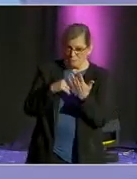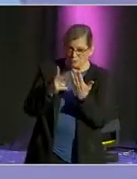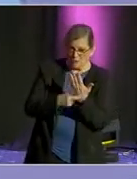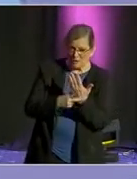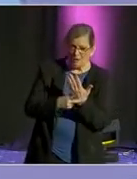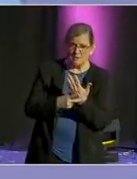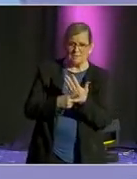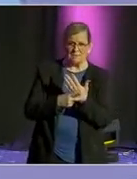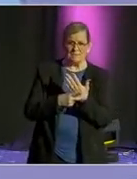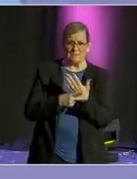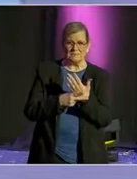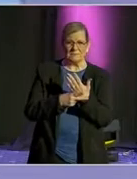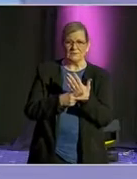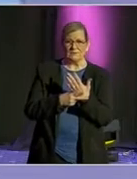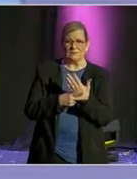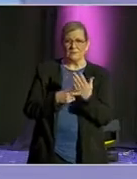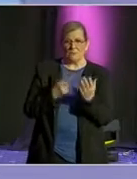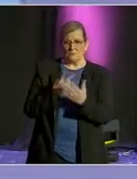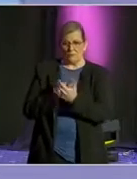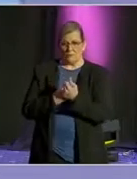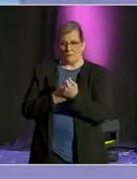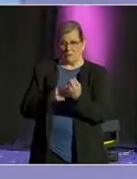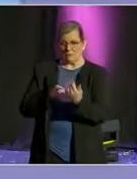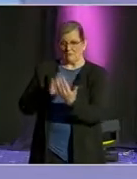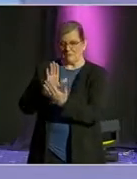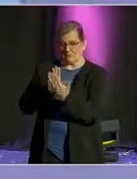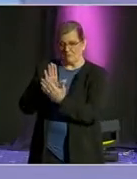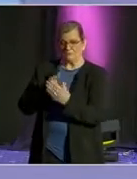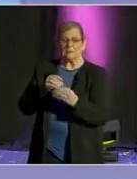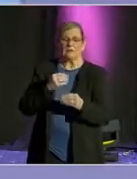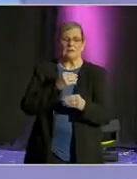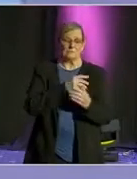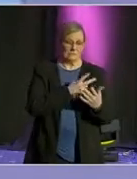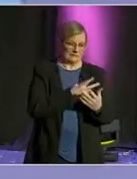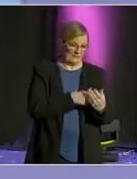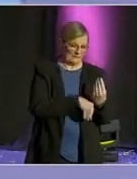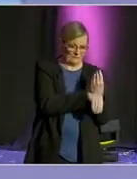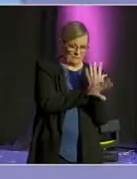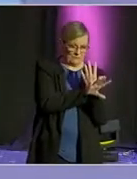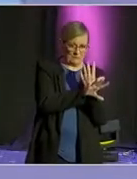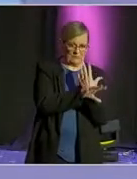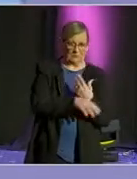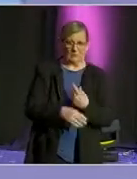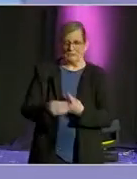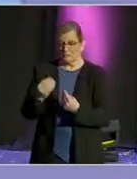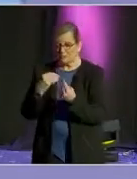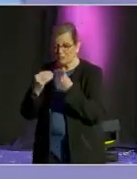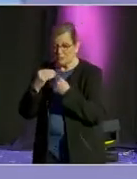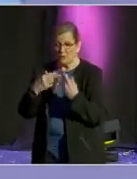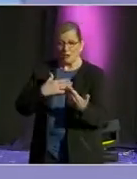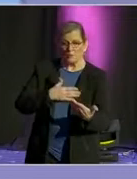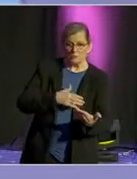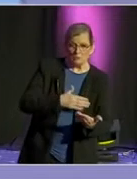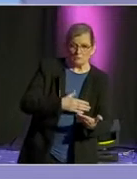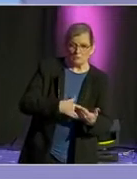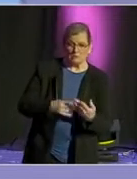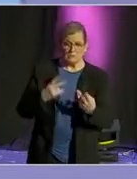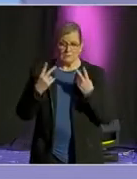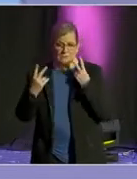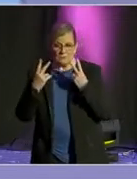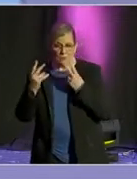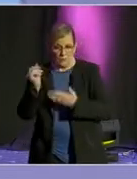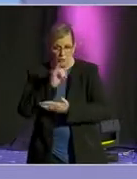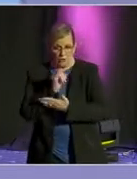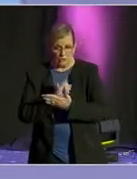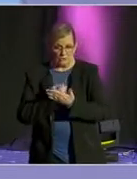personal experiences. Cuisine, music, visual arts, and much more. From local community experiences to